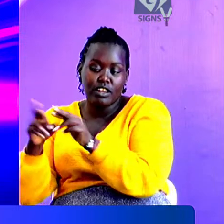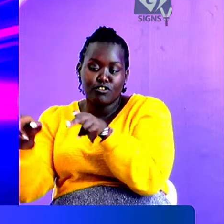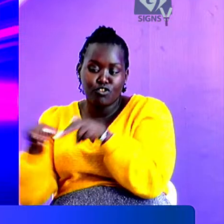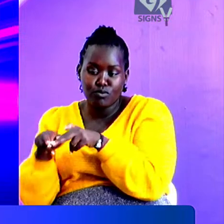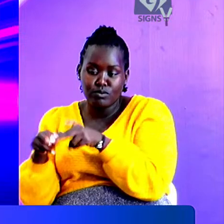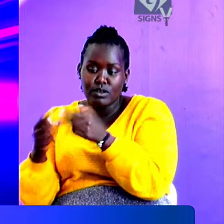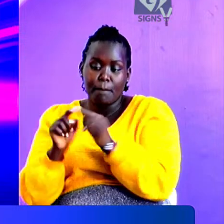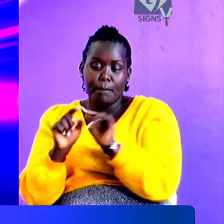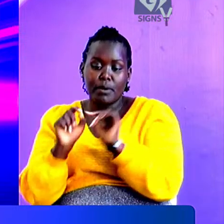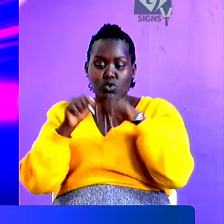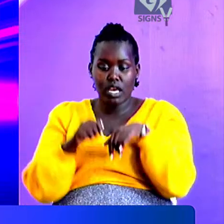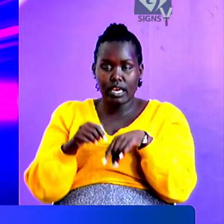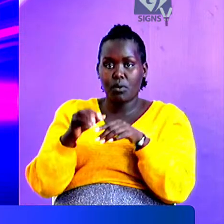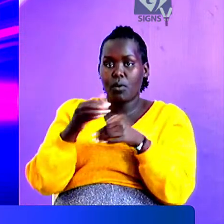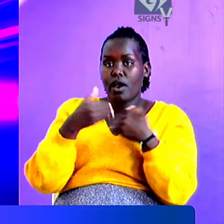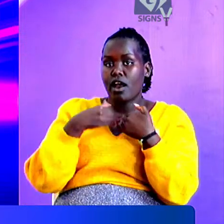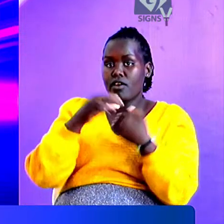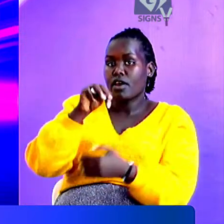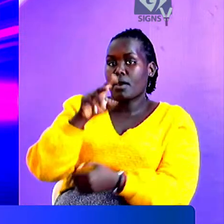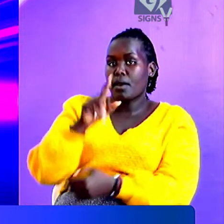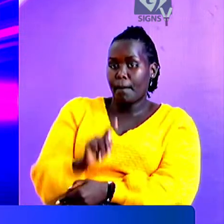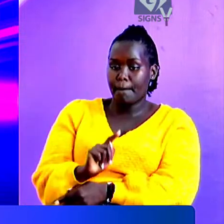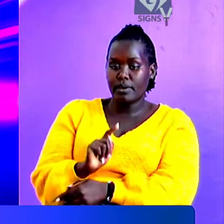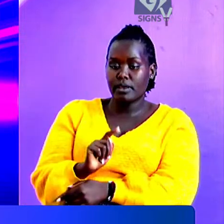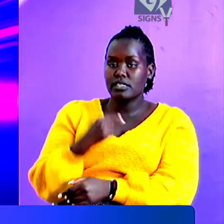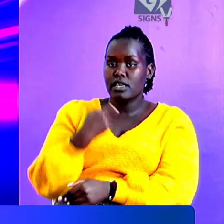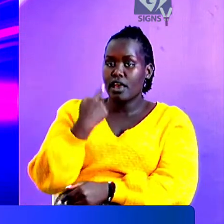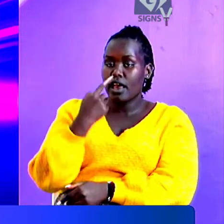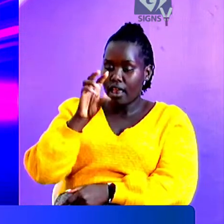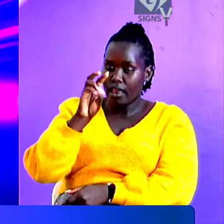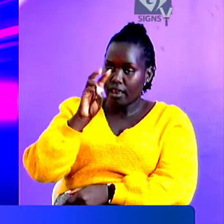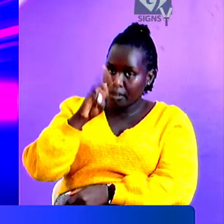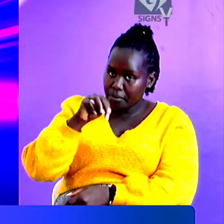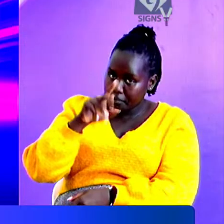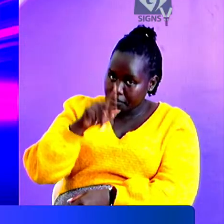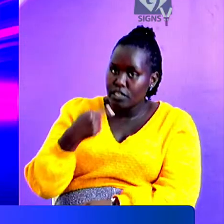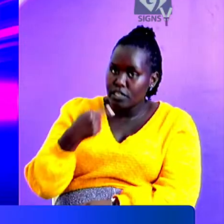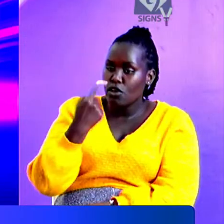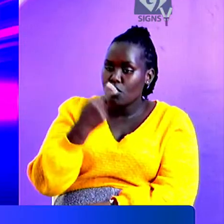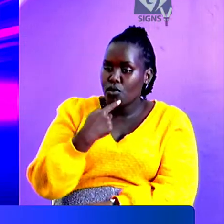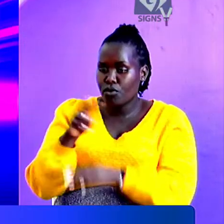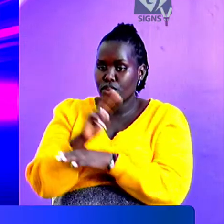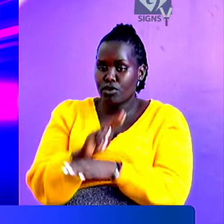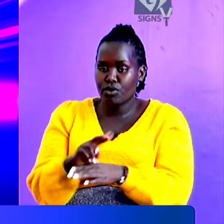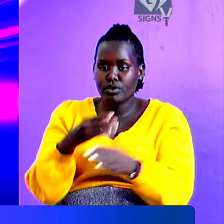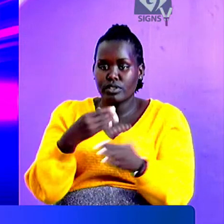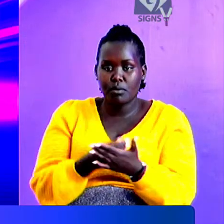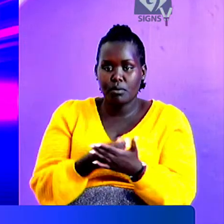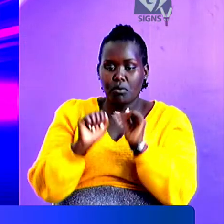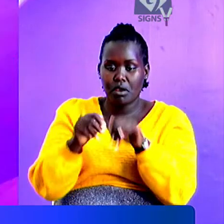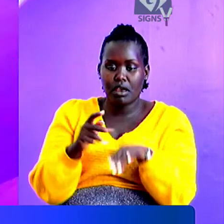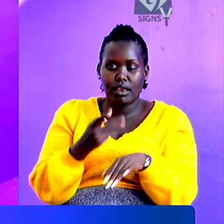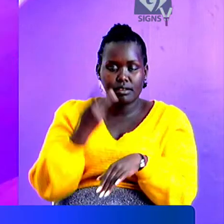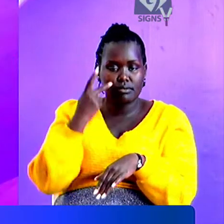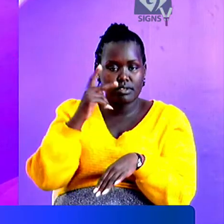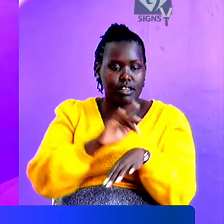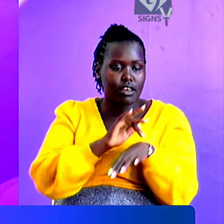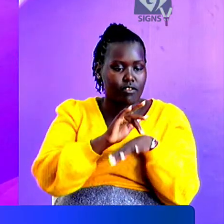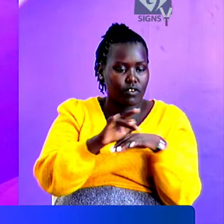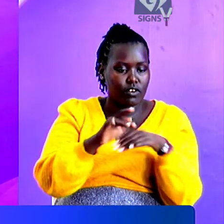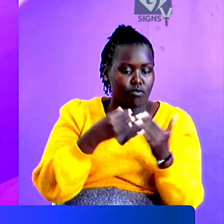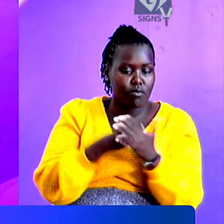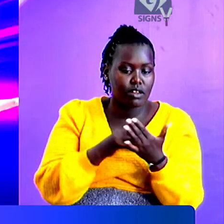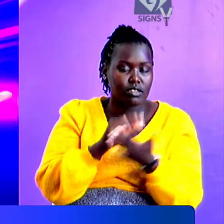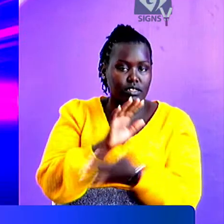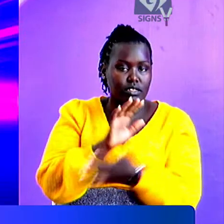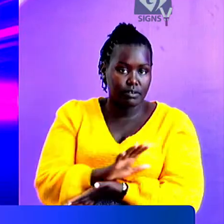who have used these monies to the extreme that we can see the effect of such monies. Of course, it's